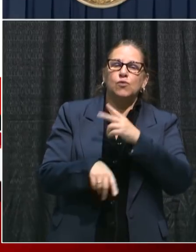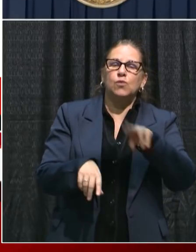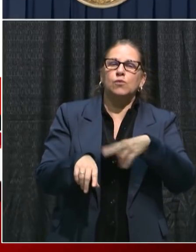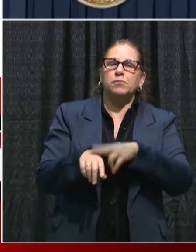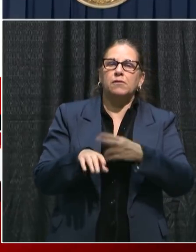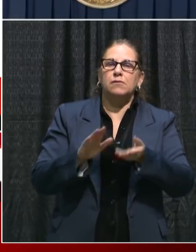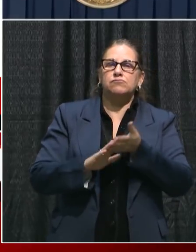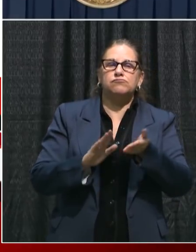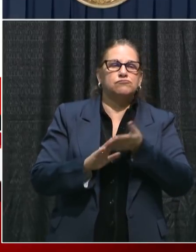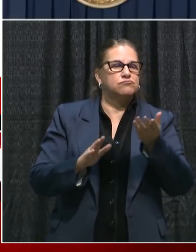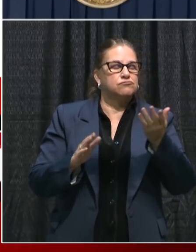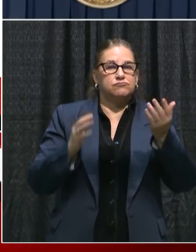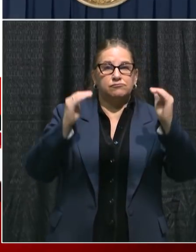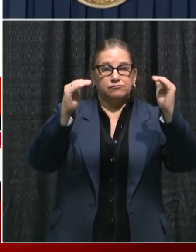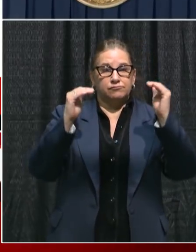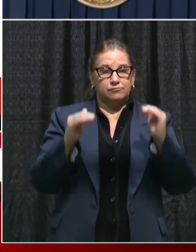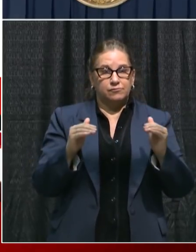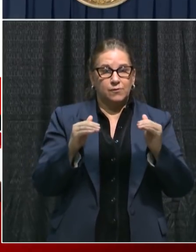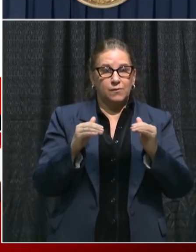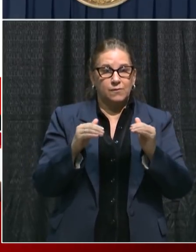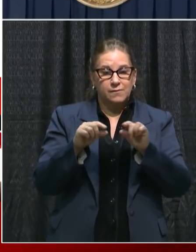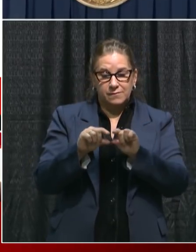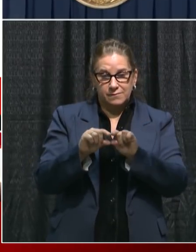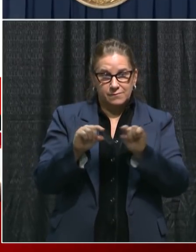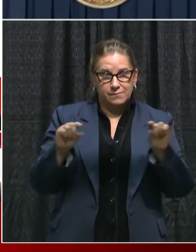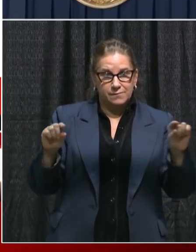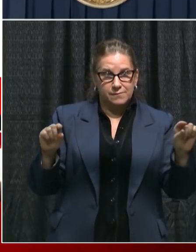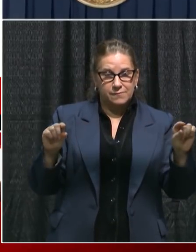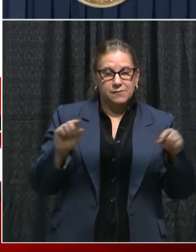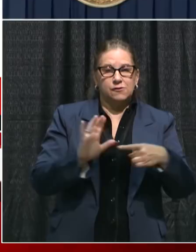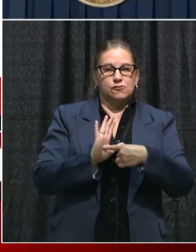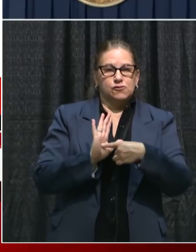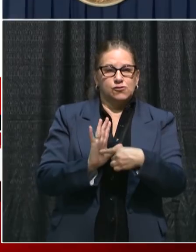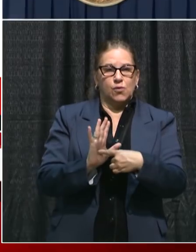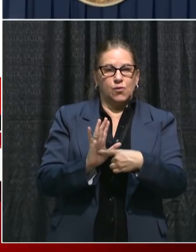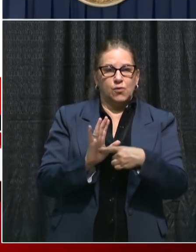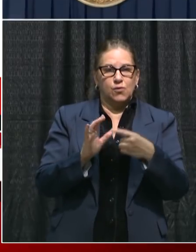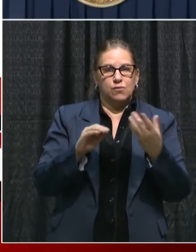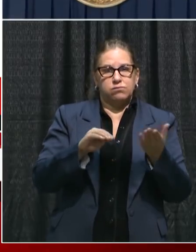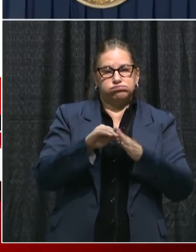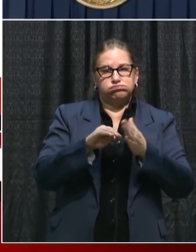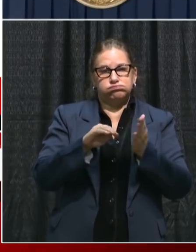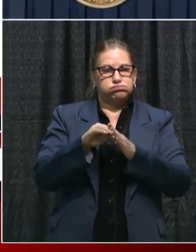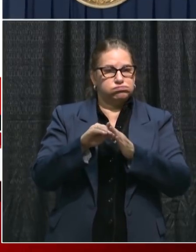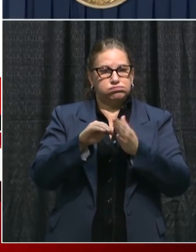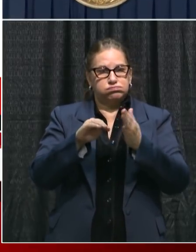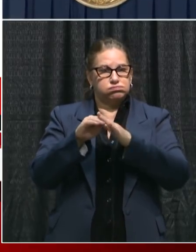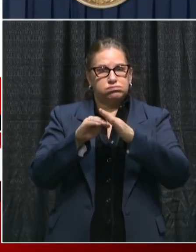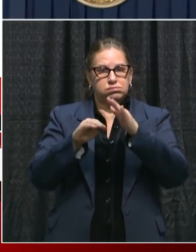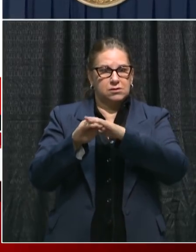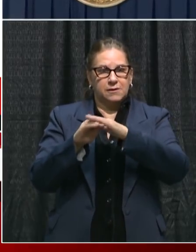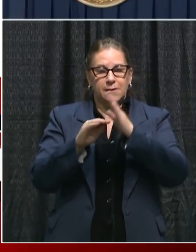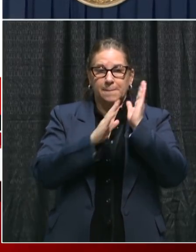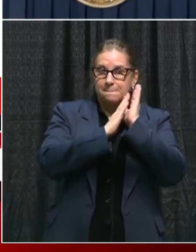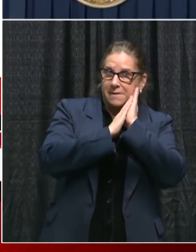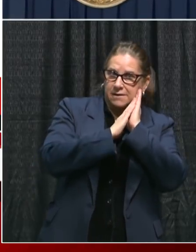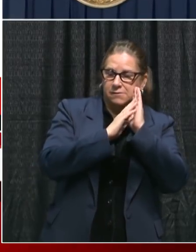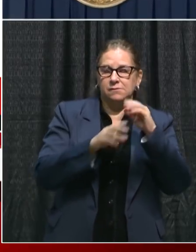line represents the surge beds within the hospital's four walls, which puts us